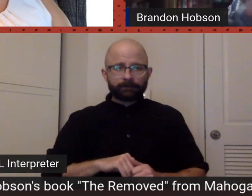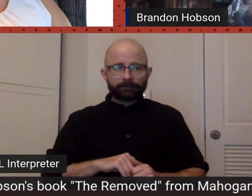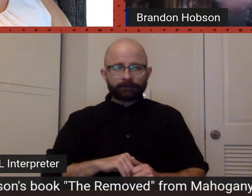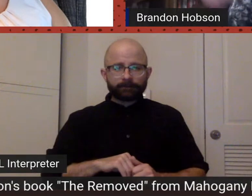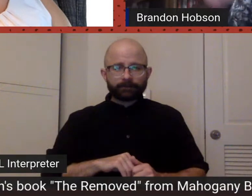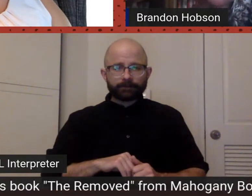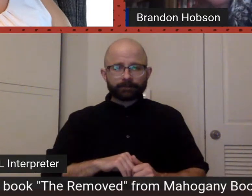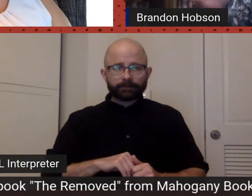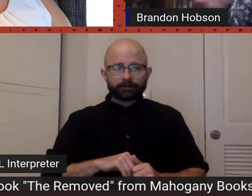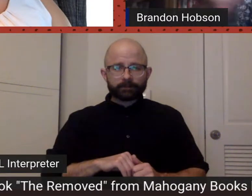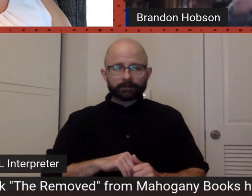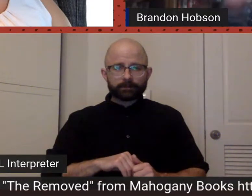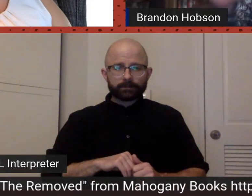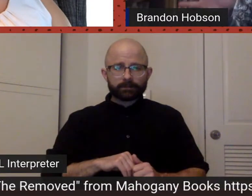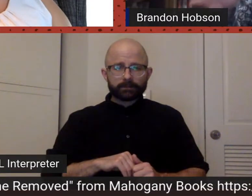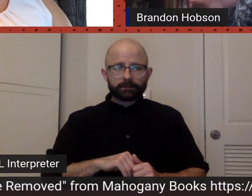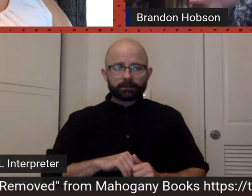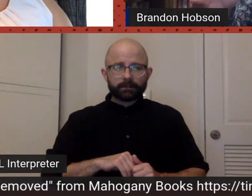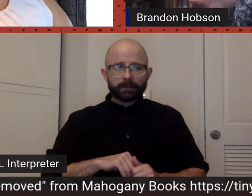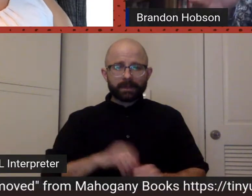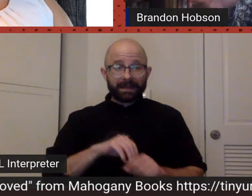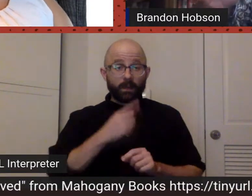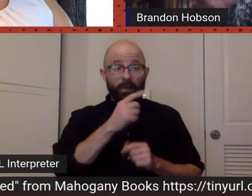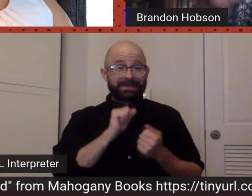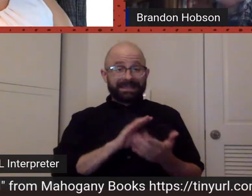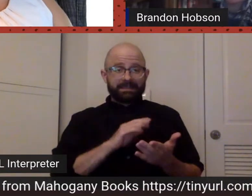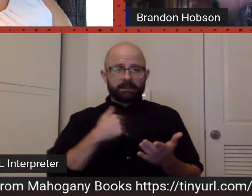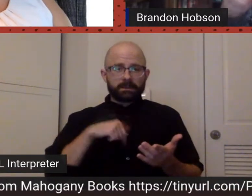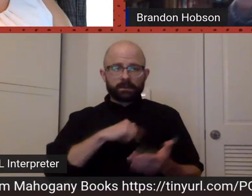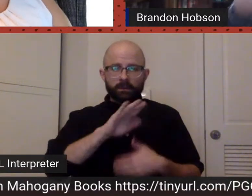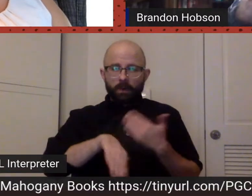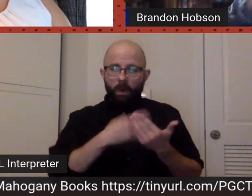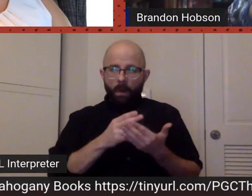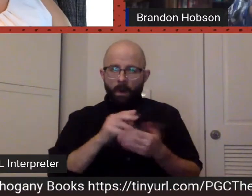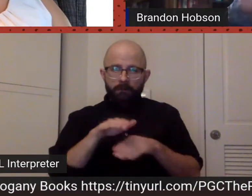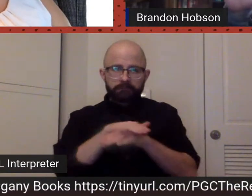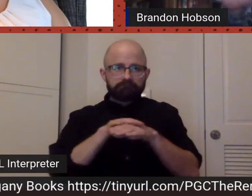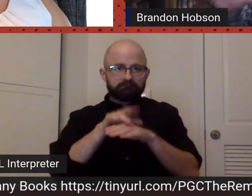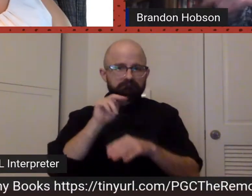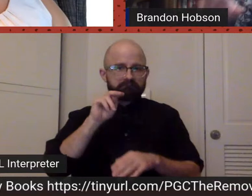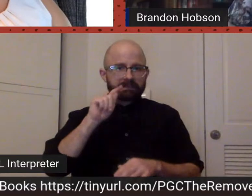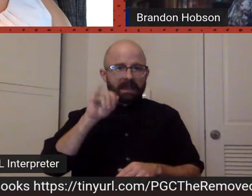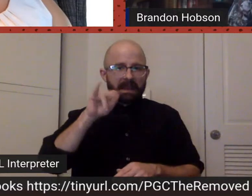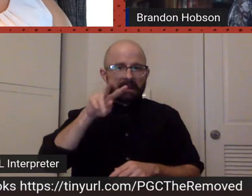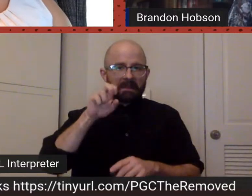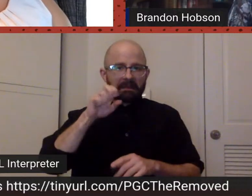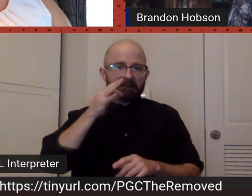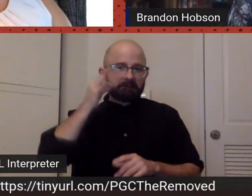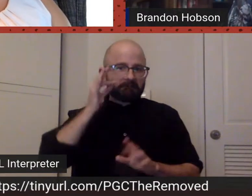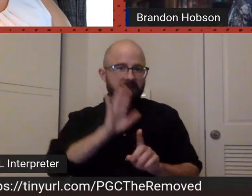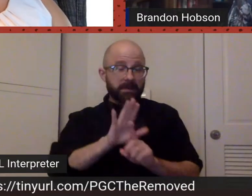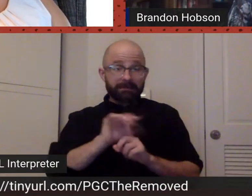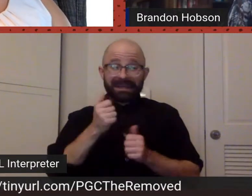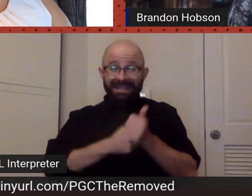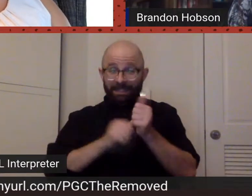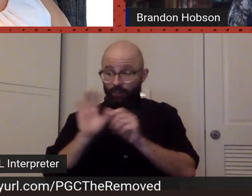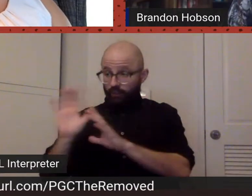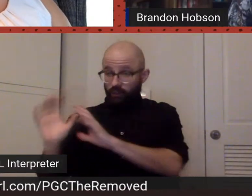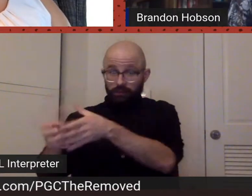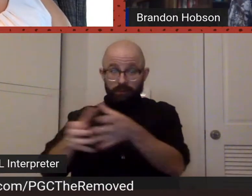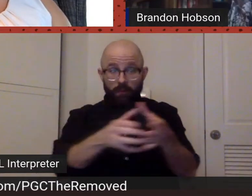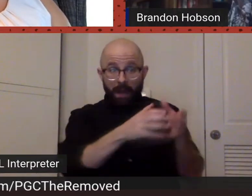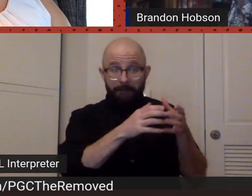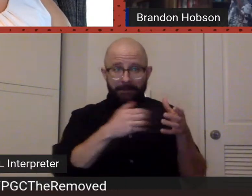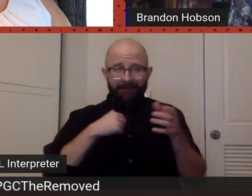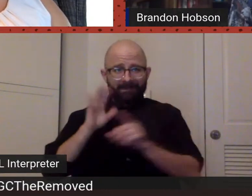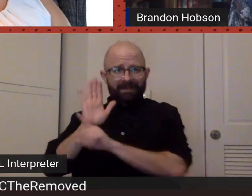know, we're in one sense we're all Native, but each tribe has their own stories, and